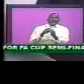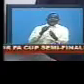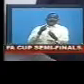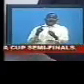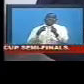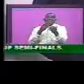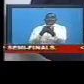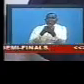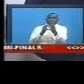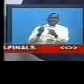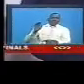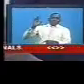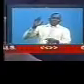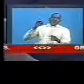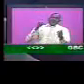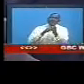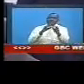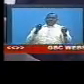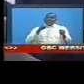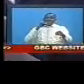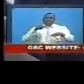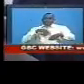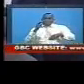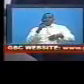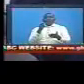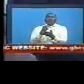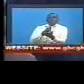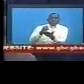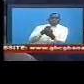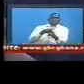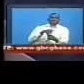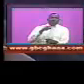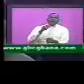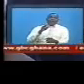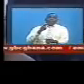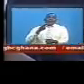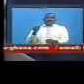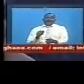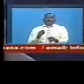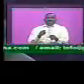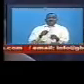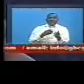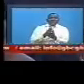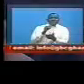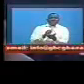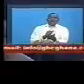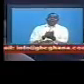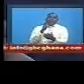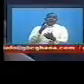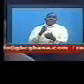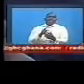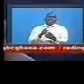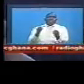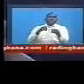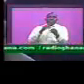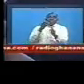Mr. Philip Addison, however, raised an objection to one of the documents from Atebubu Mountain constituency on the grounds that